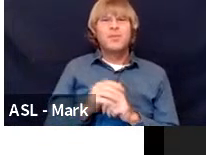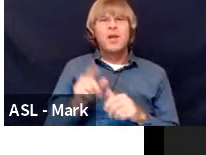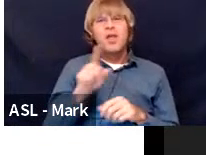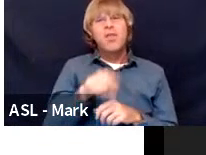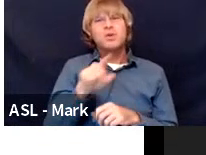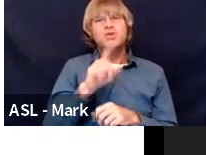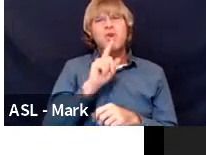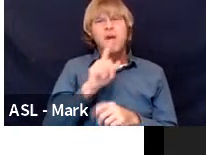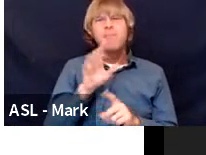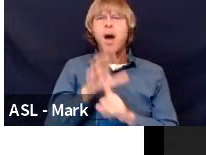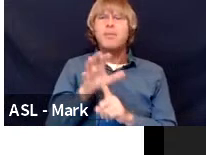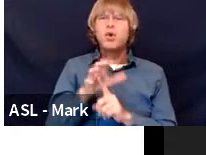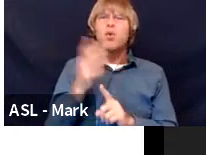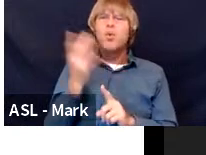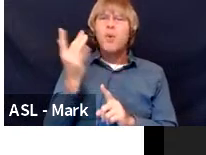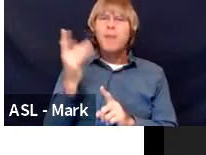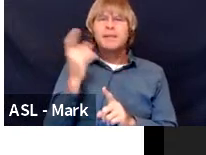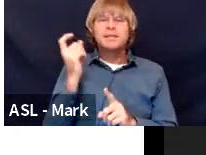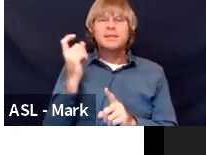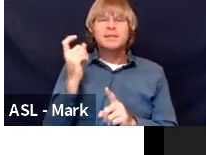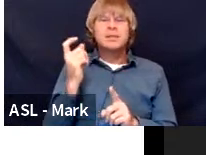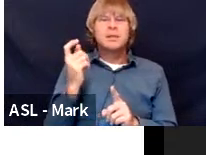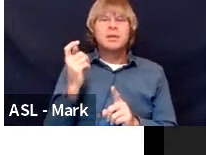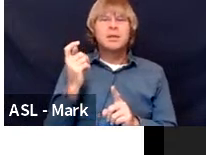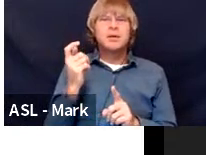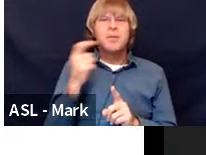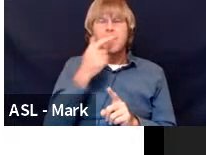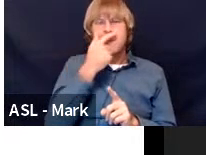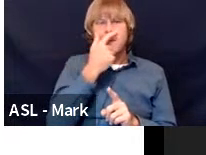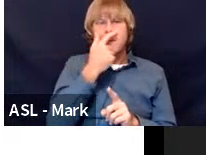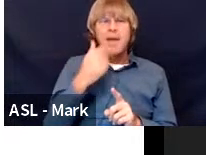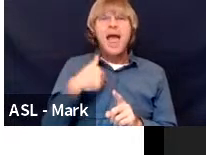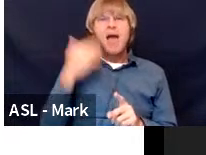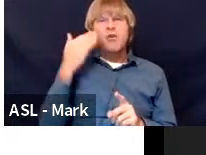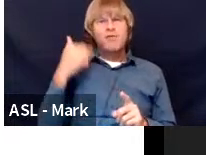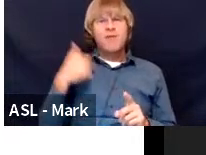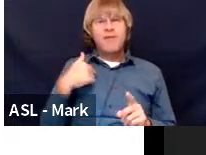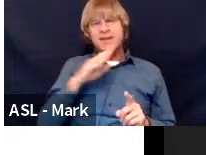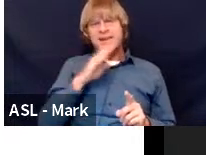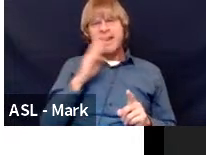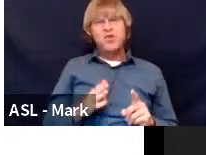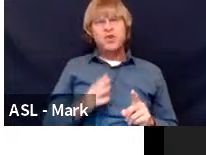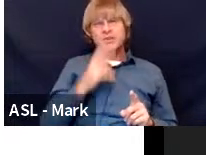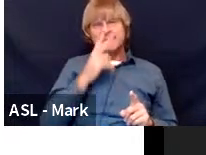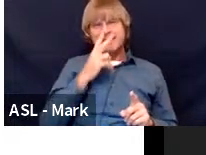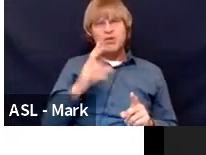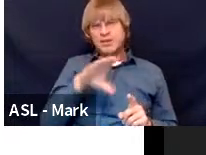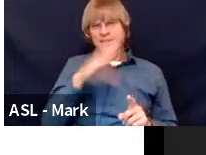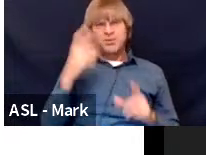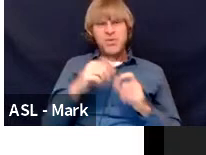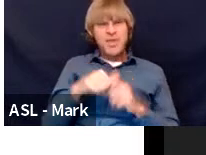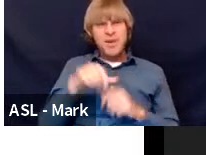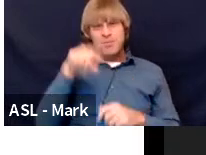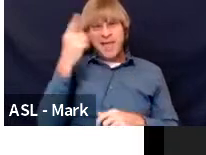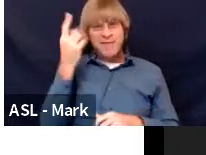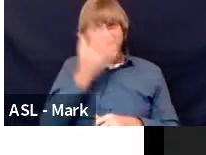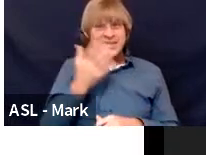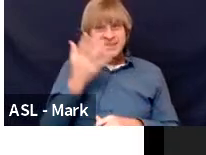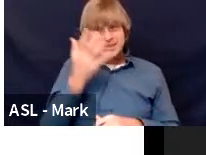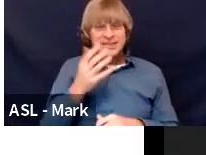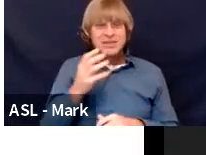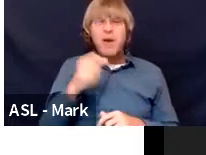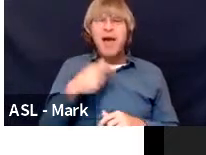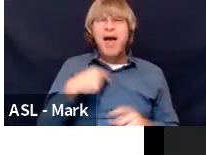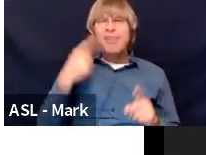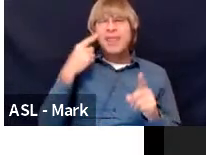are popular, I think, because I know I've never seen a Christmas card with a Black face on it. So